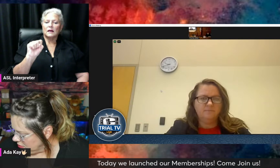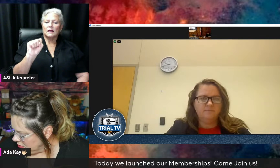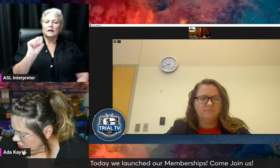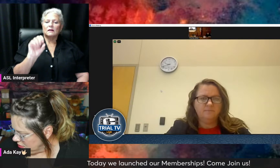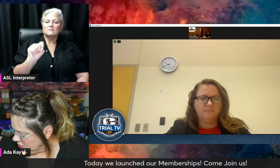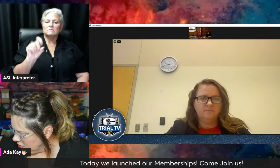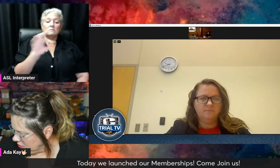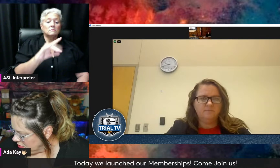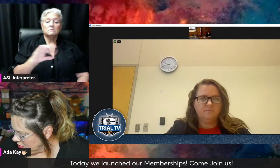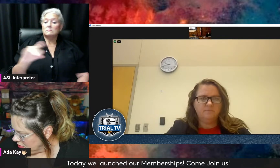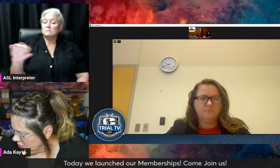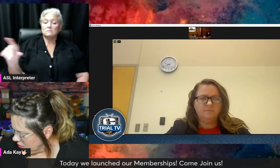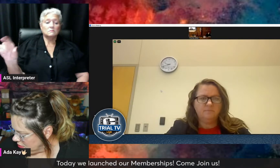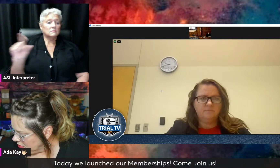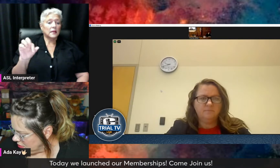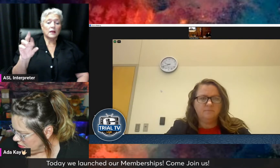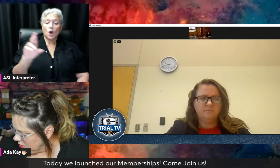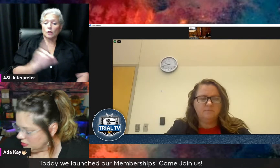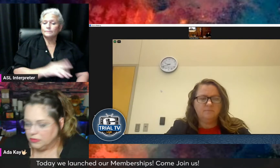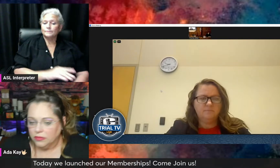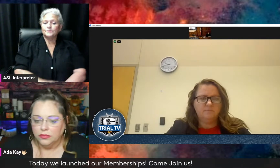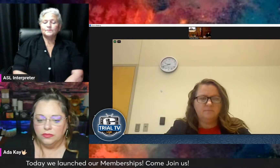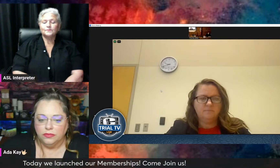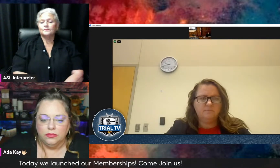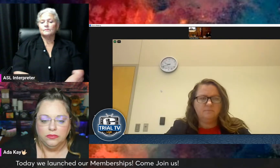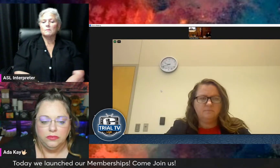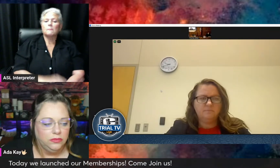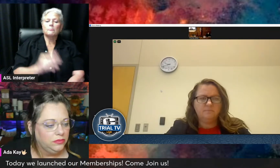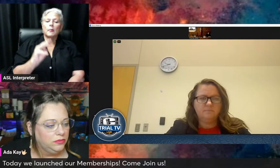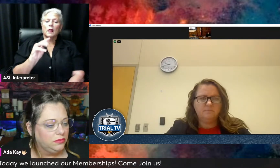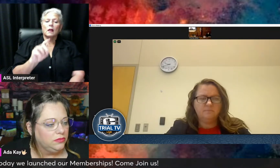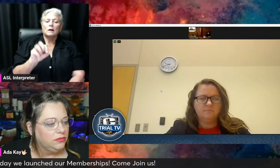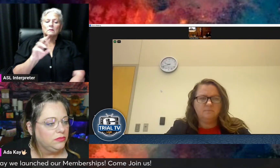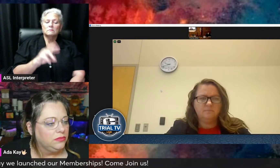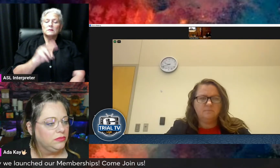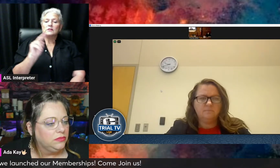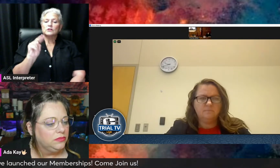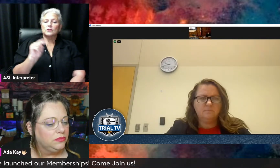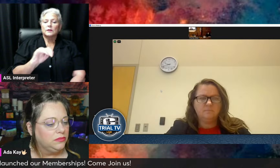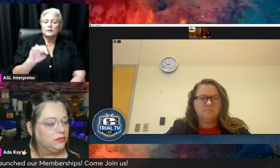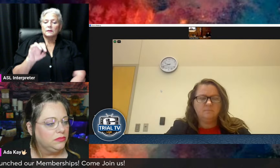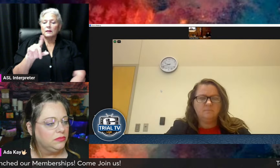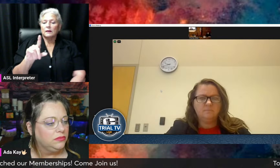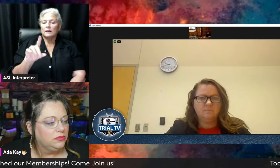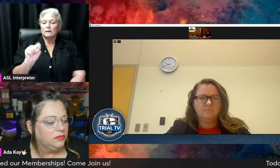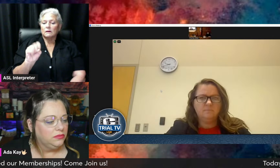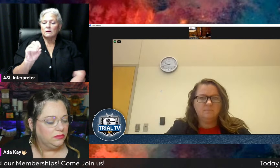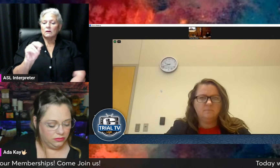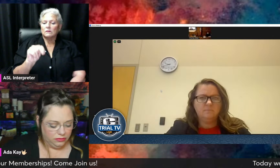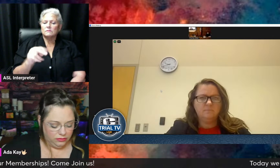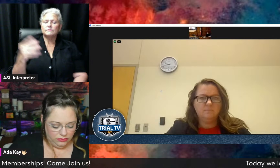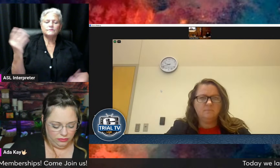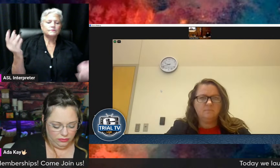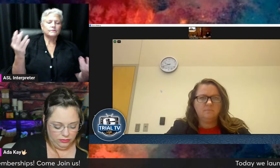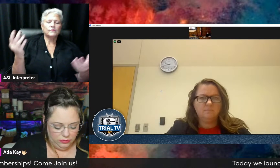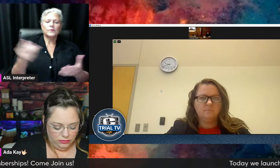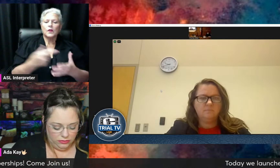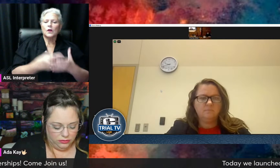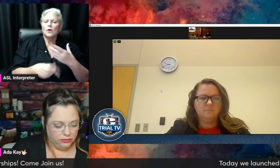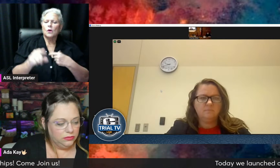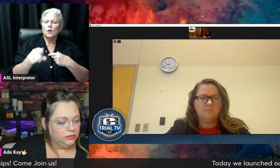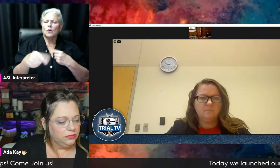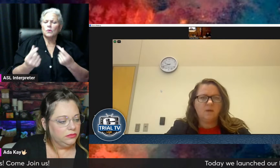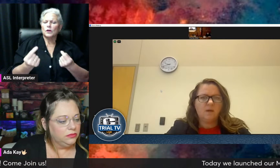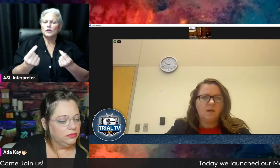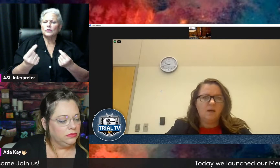SCHMEISER. Mr. Nelson, go right ahead. Thank you, Your Honor. Ms. Schmeiser, what is your current